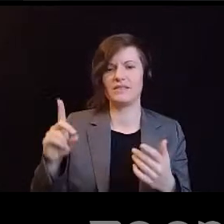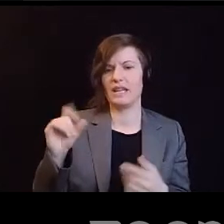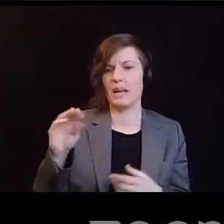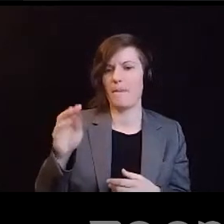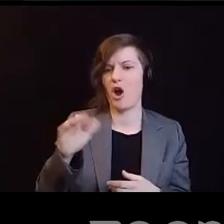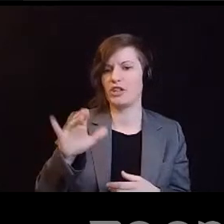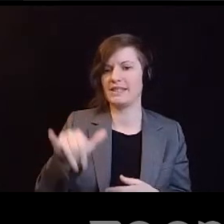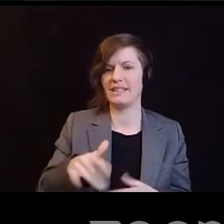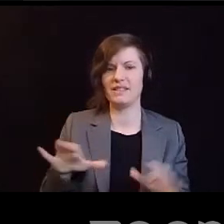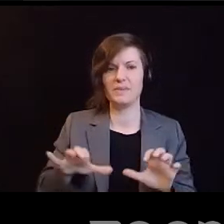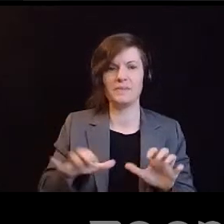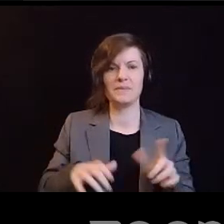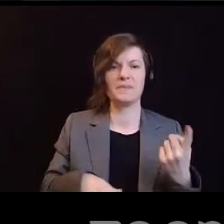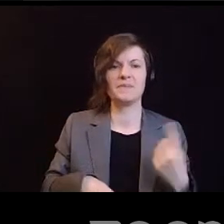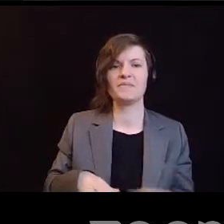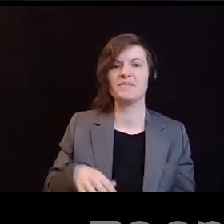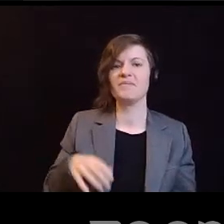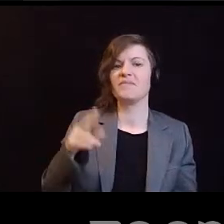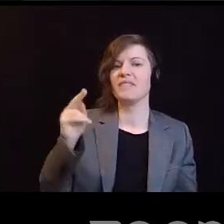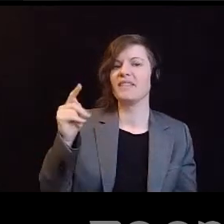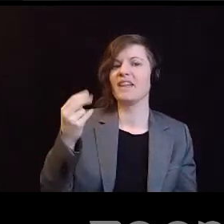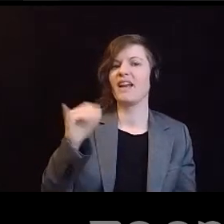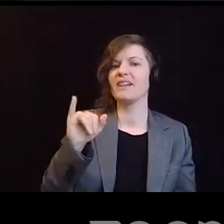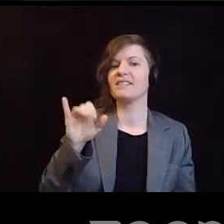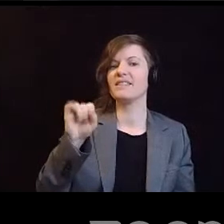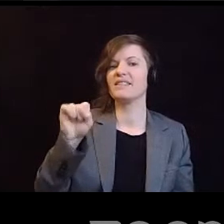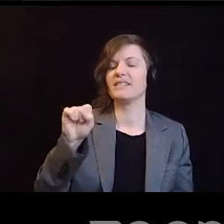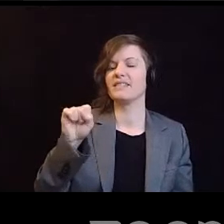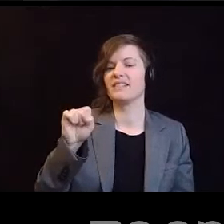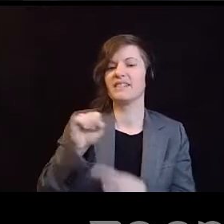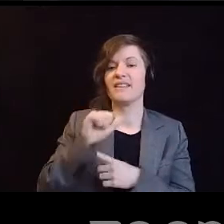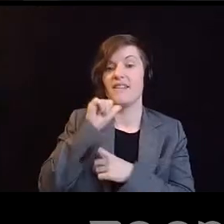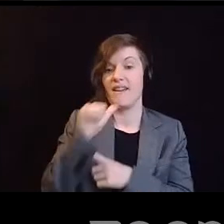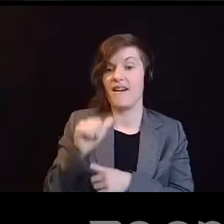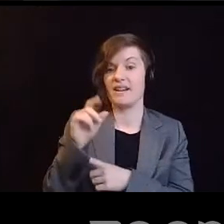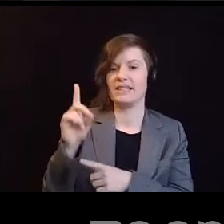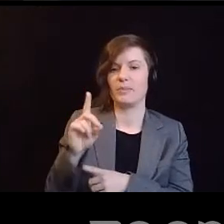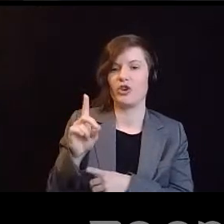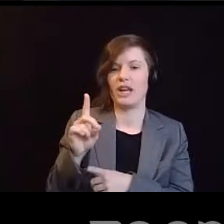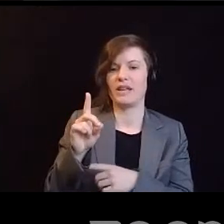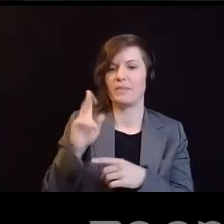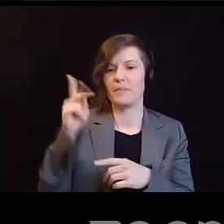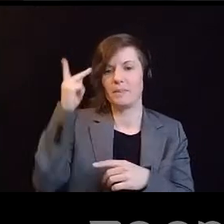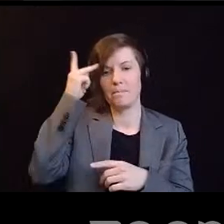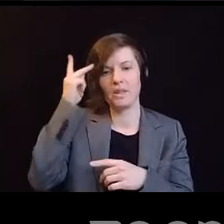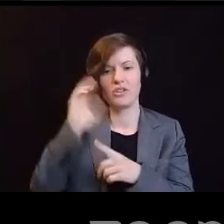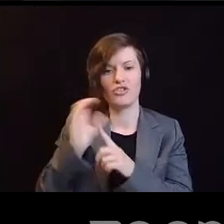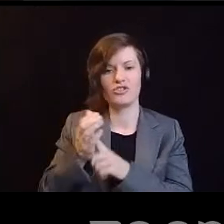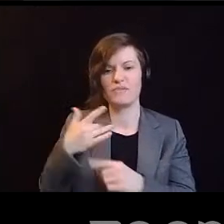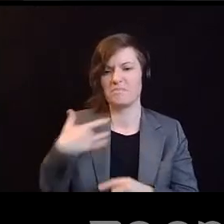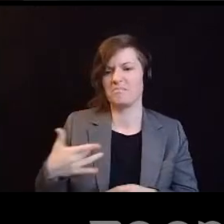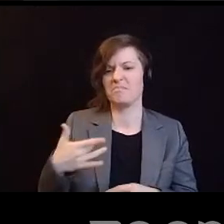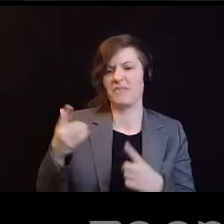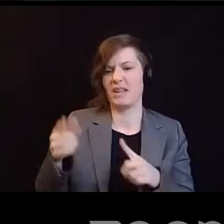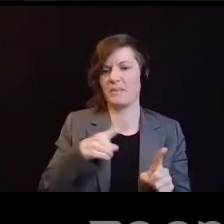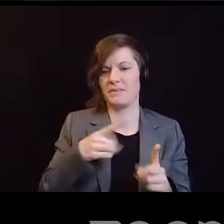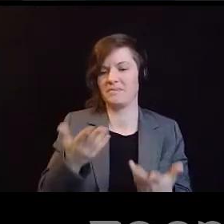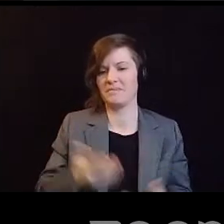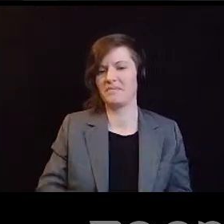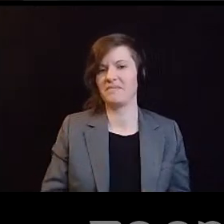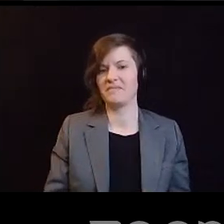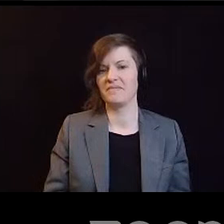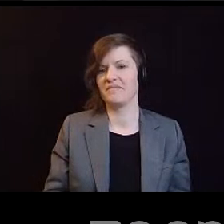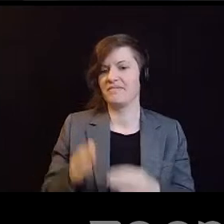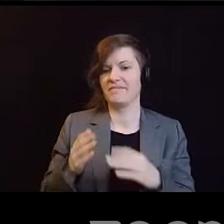political culture. That's the... You know, the context is that transcends the Brotherhood. Now, I hate to stop you, but we're about